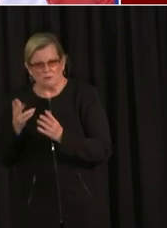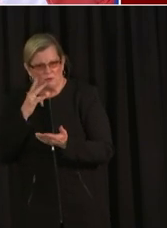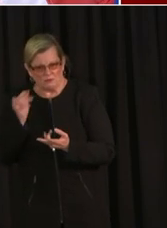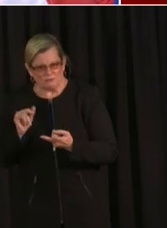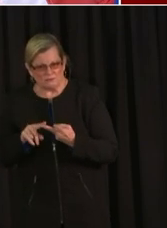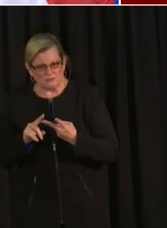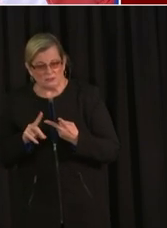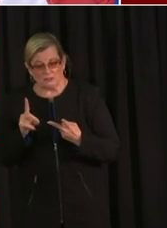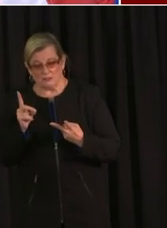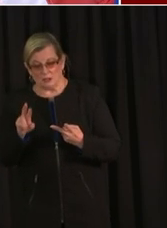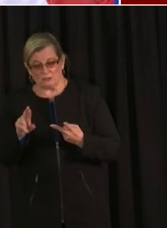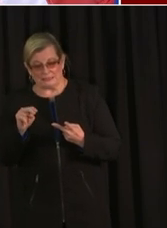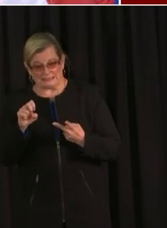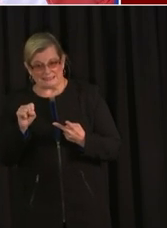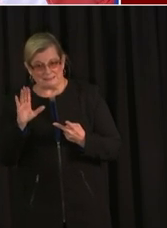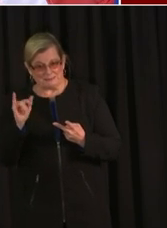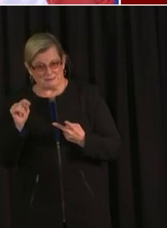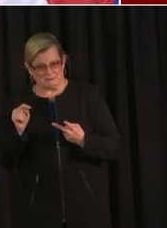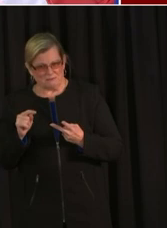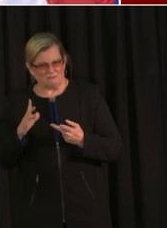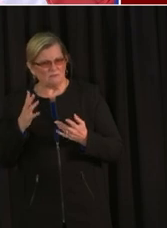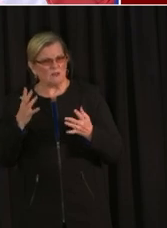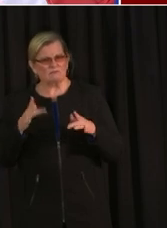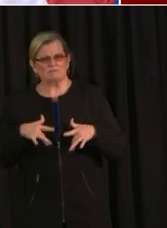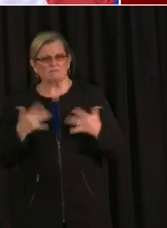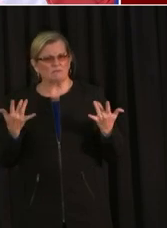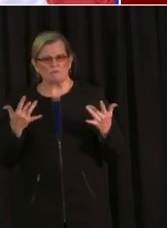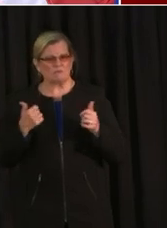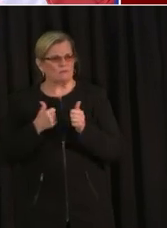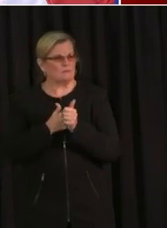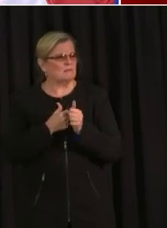update on community spread and exactly where we are with that.